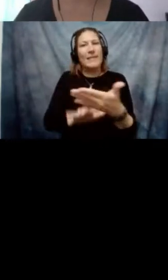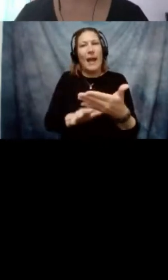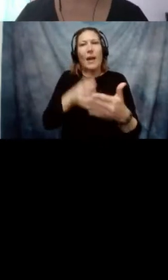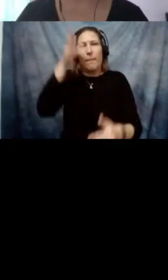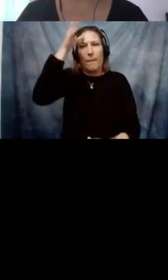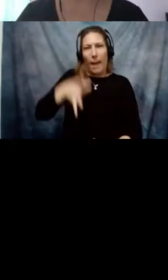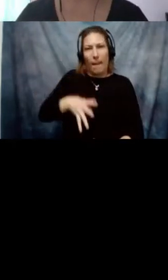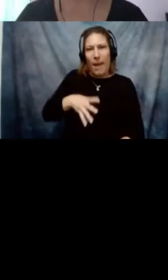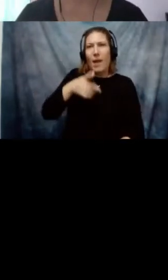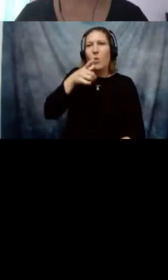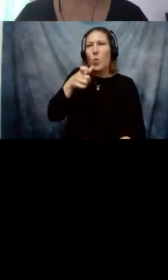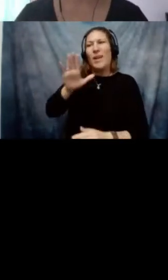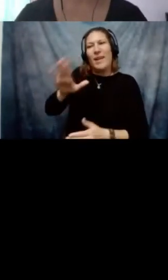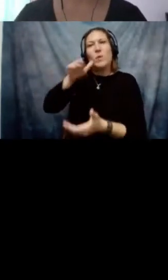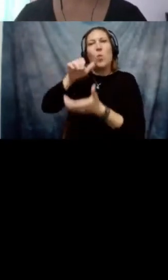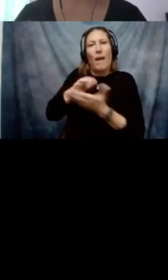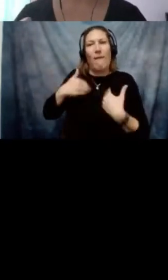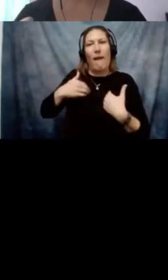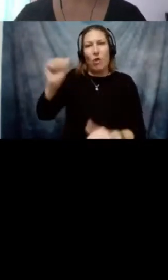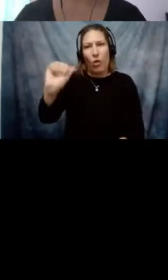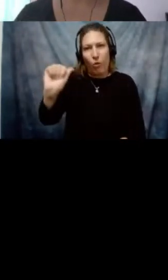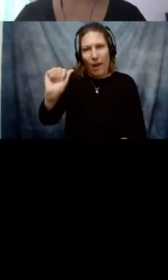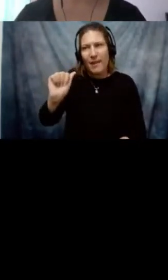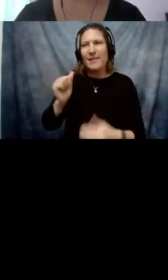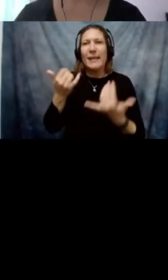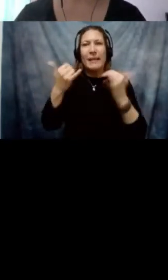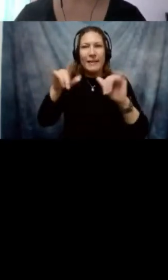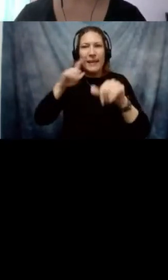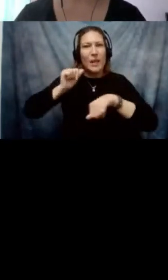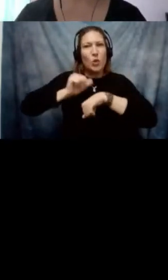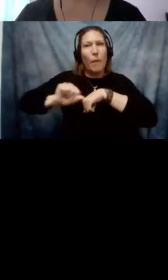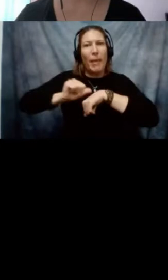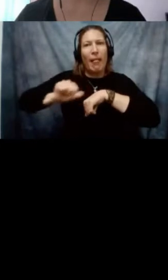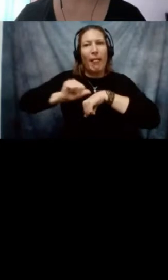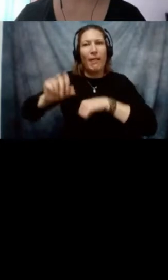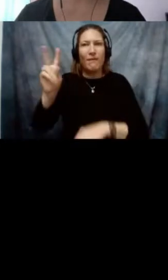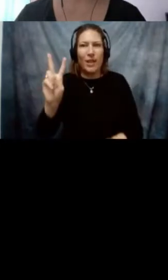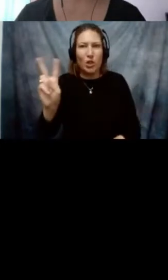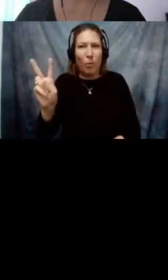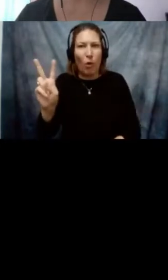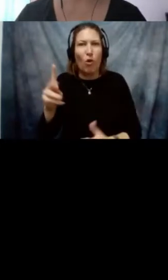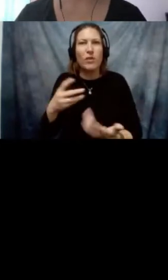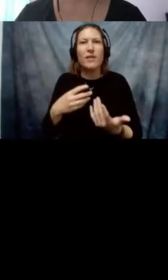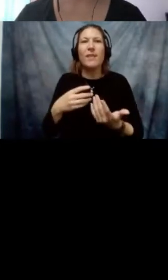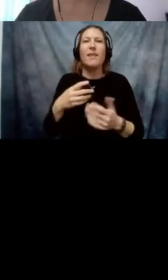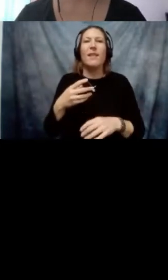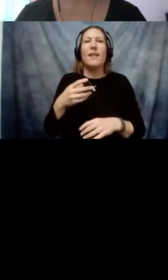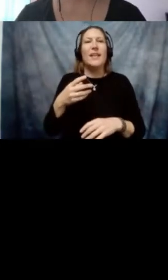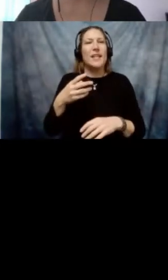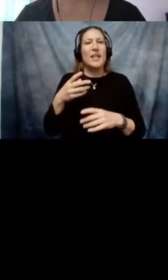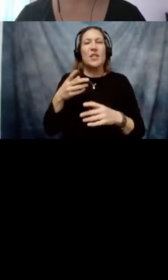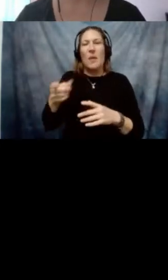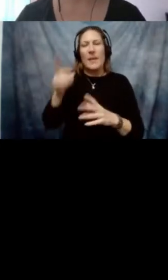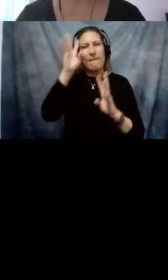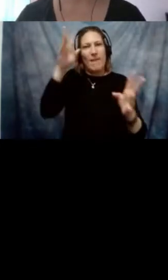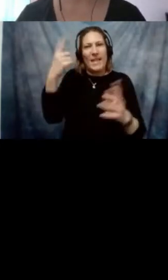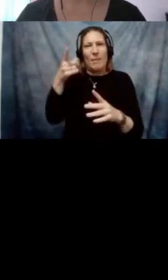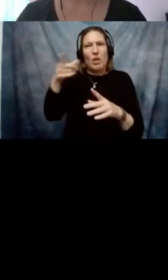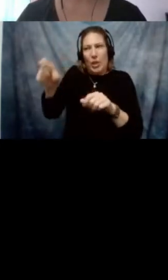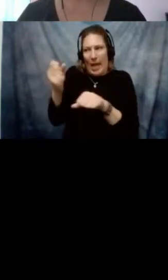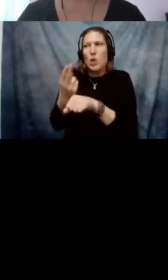had arthritis. And the OXO grip or the OXO peeler is so popular nowadays that you can find it at Target, Walmart. Most of